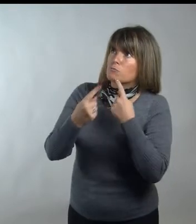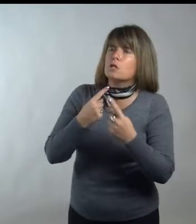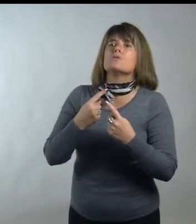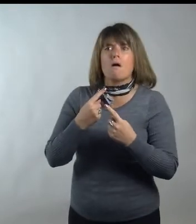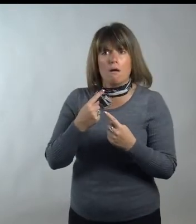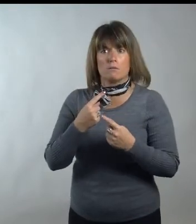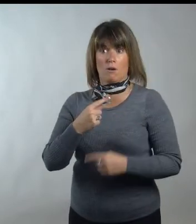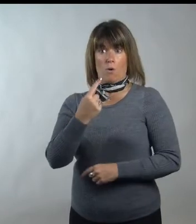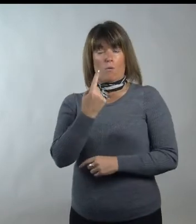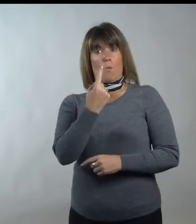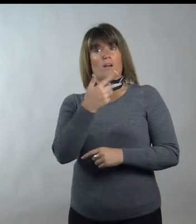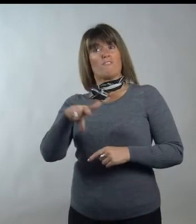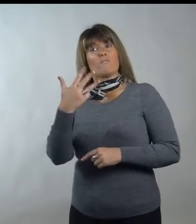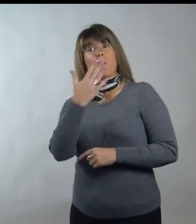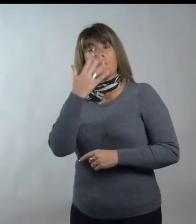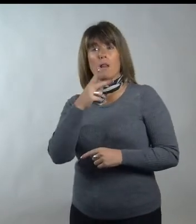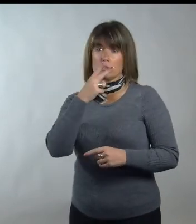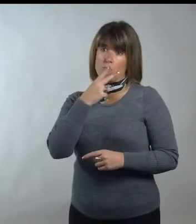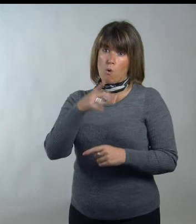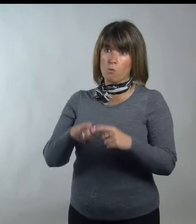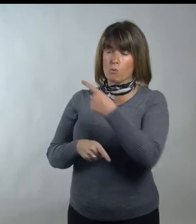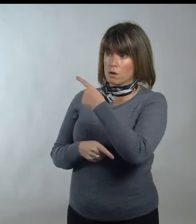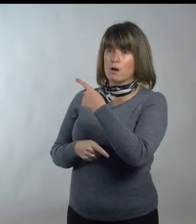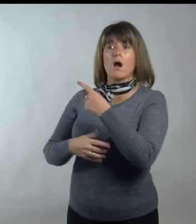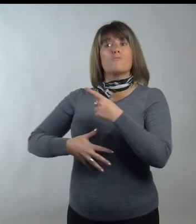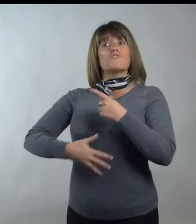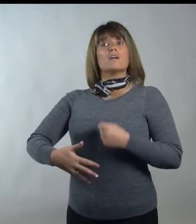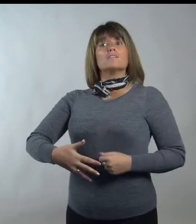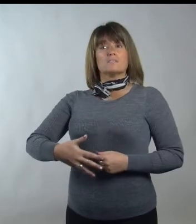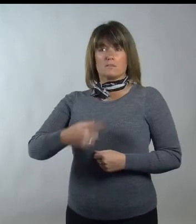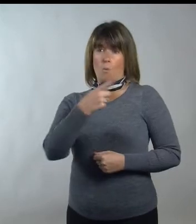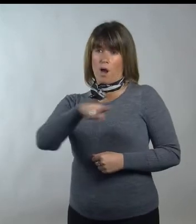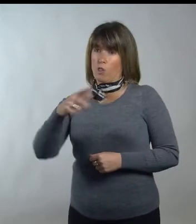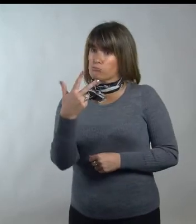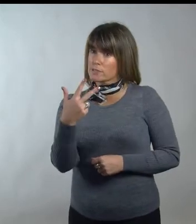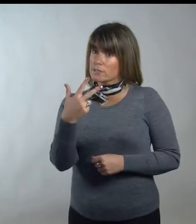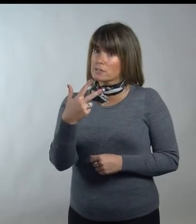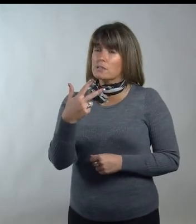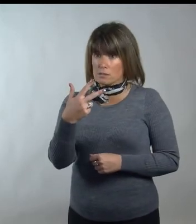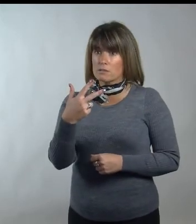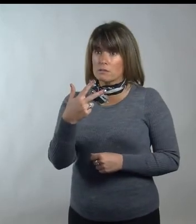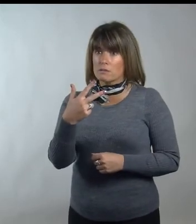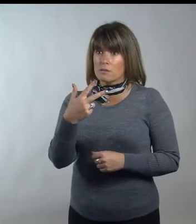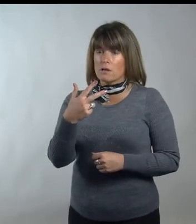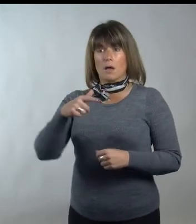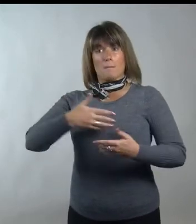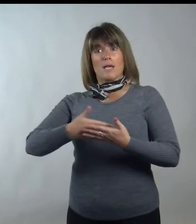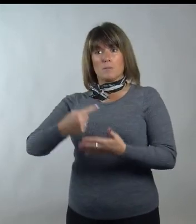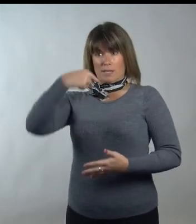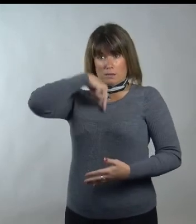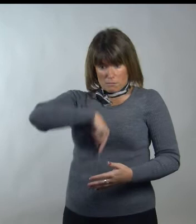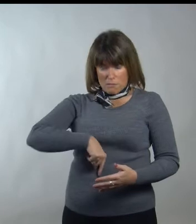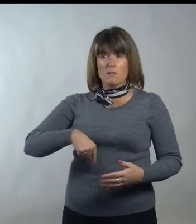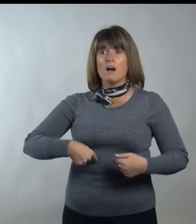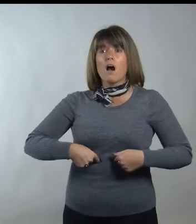a quarter of our adults are smokers, and even worse, 1 in every 3 pregnant women still smokes. This means their baby is more likely